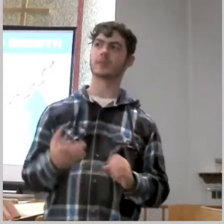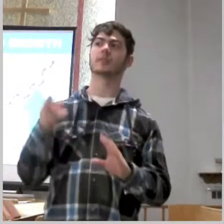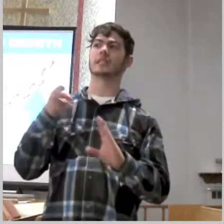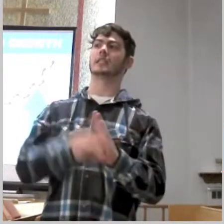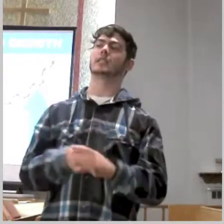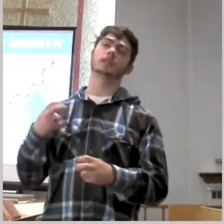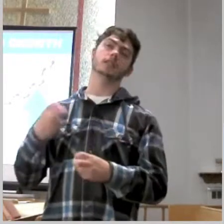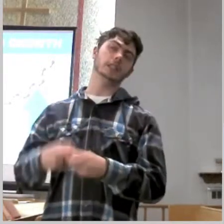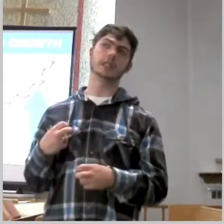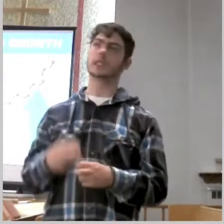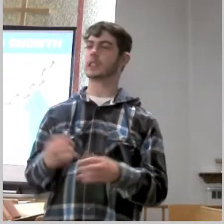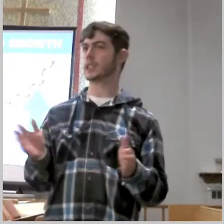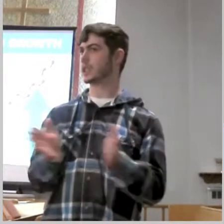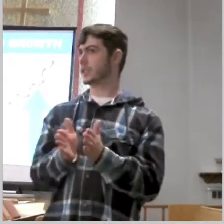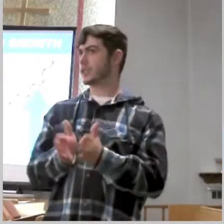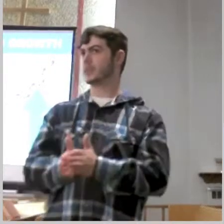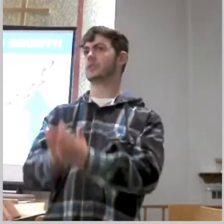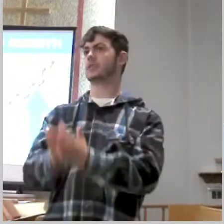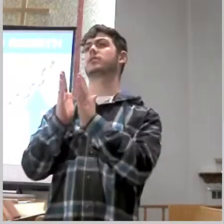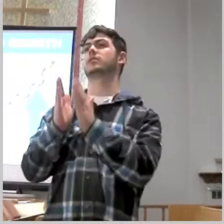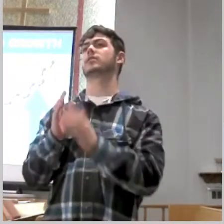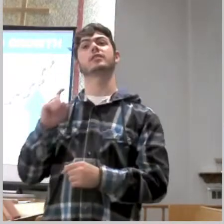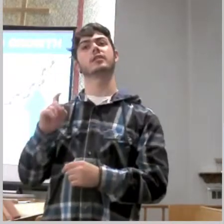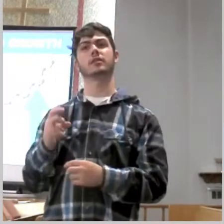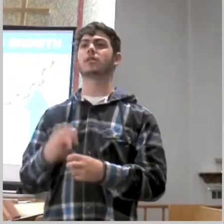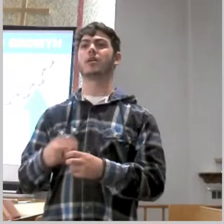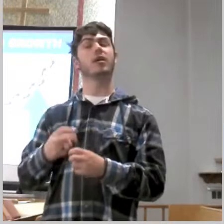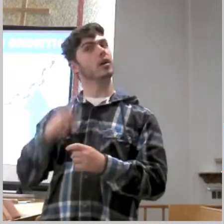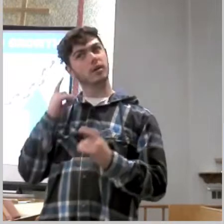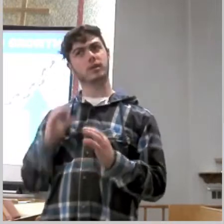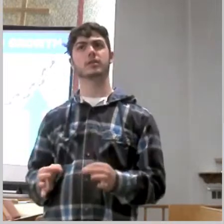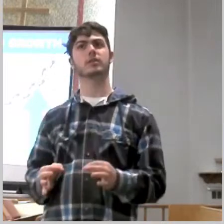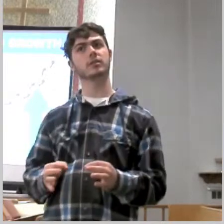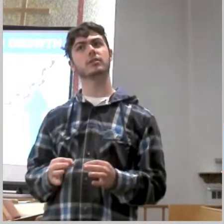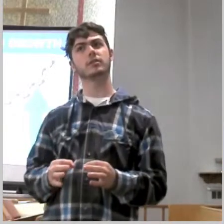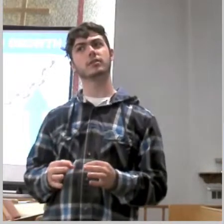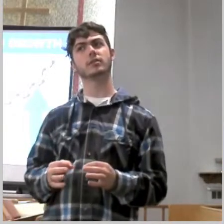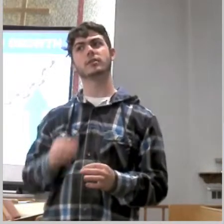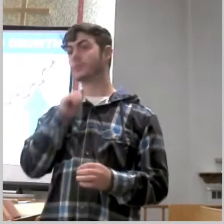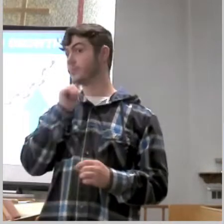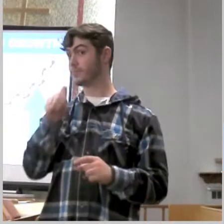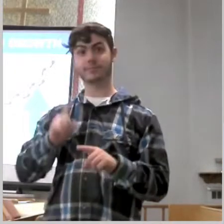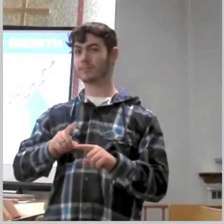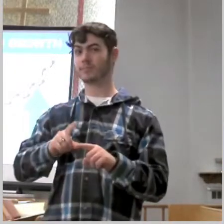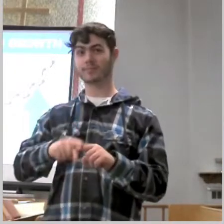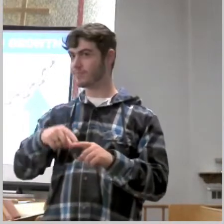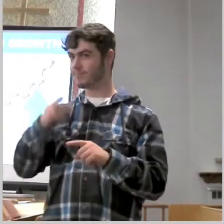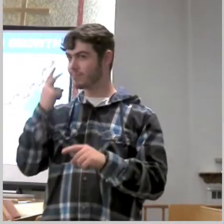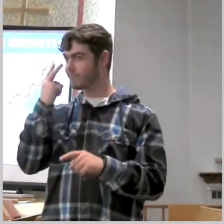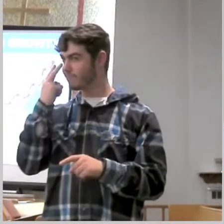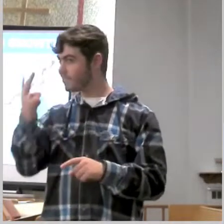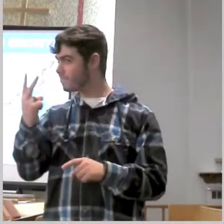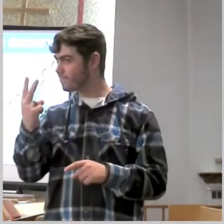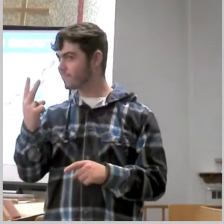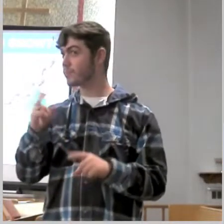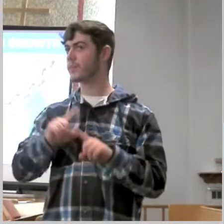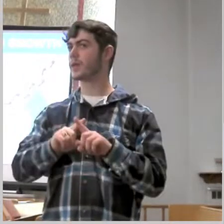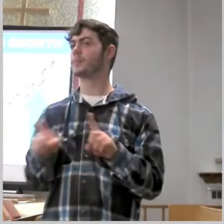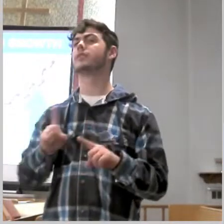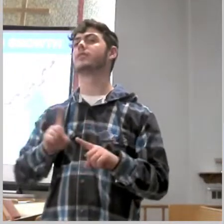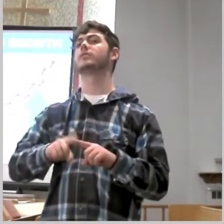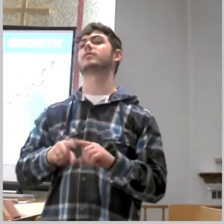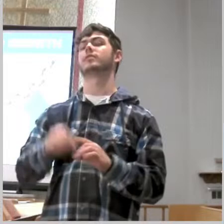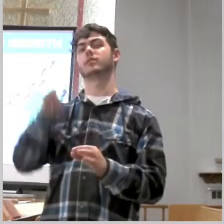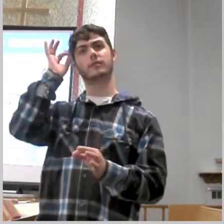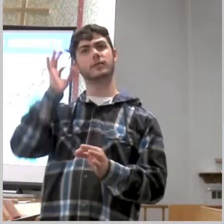for hard decision, hard calls that don't rely on sight, but really on